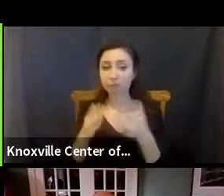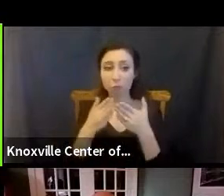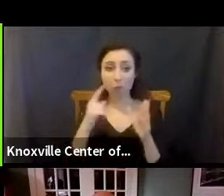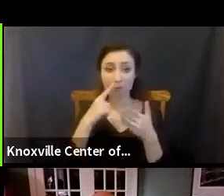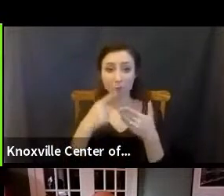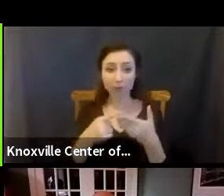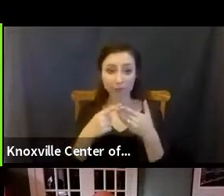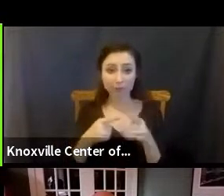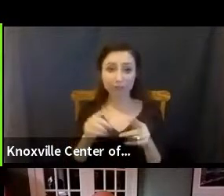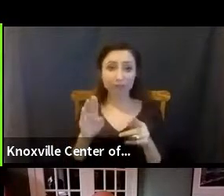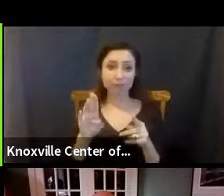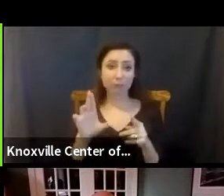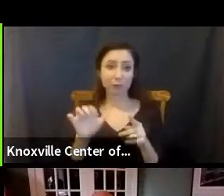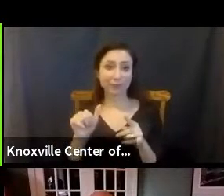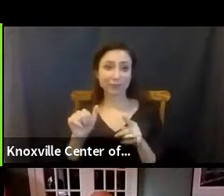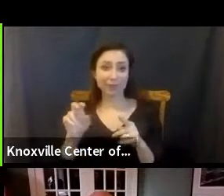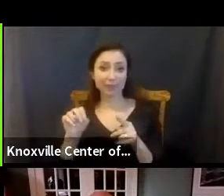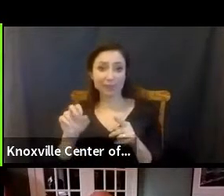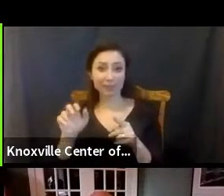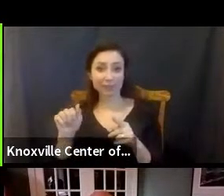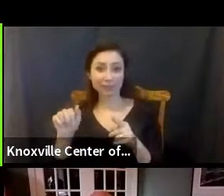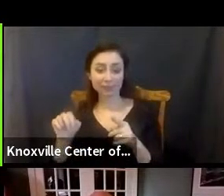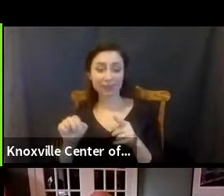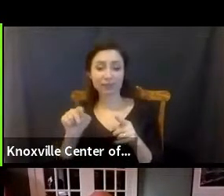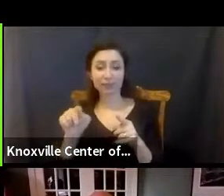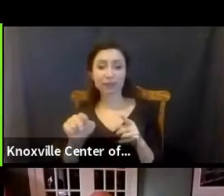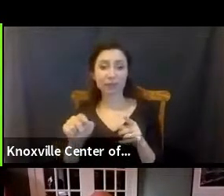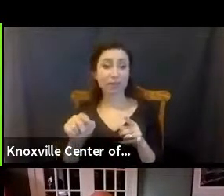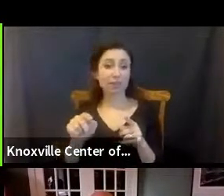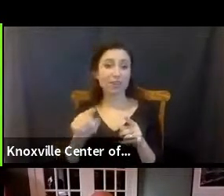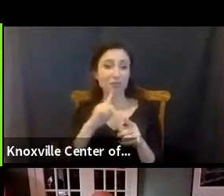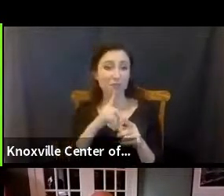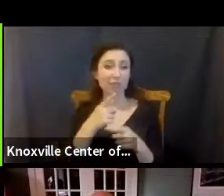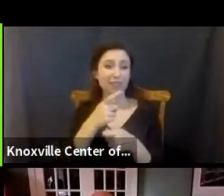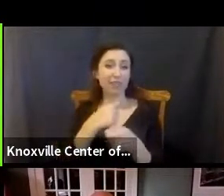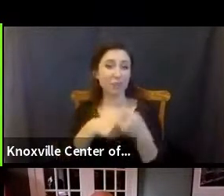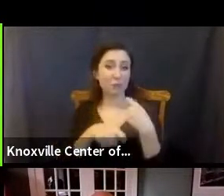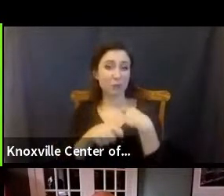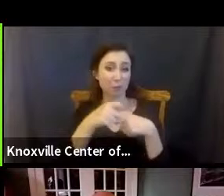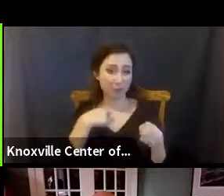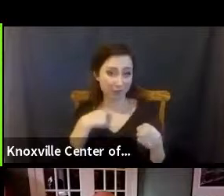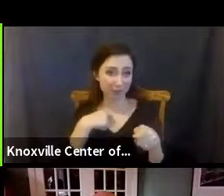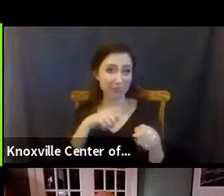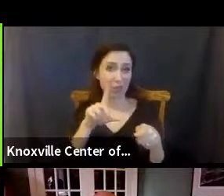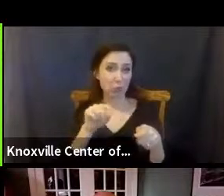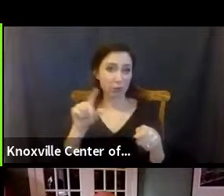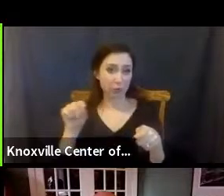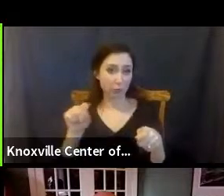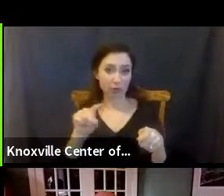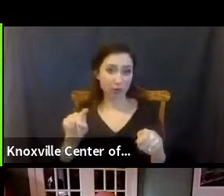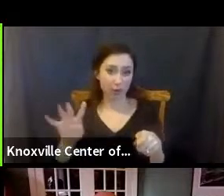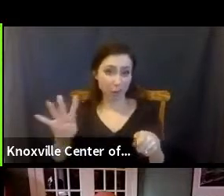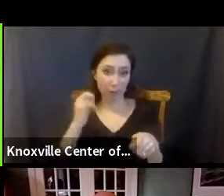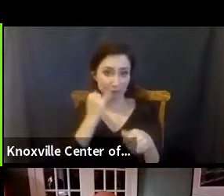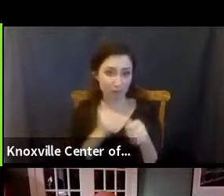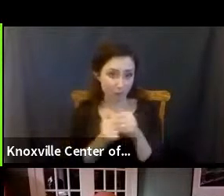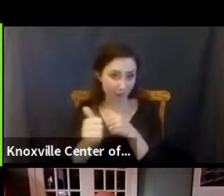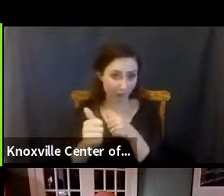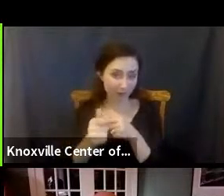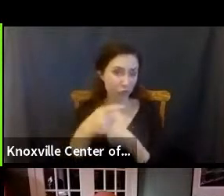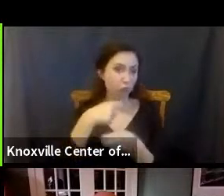Just to note, it actually replaces 2020-4 if it passes.